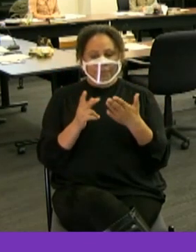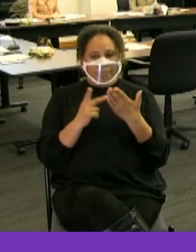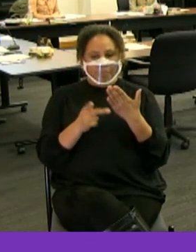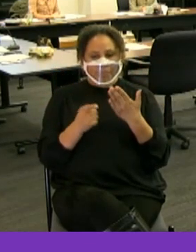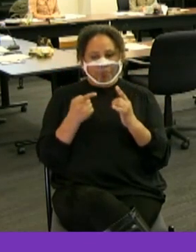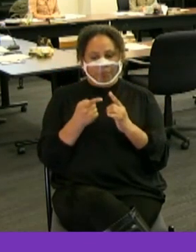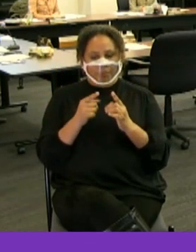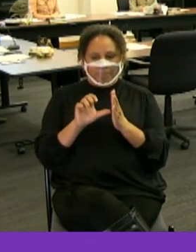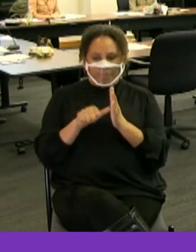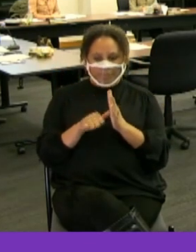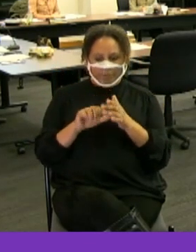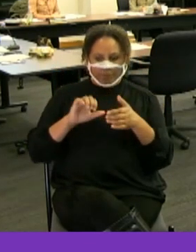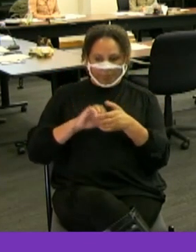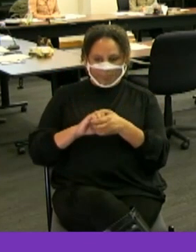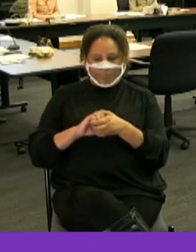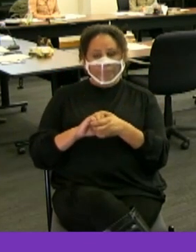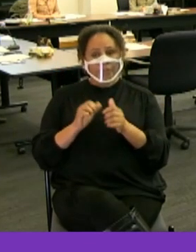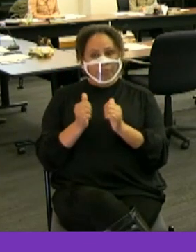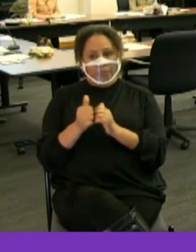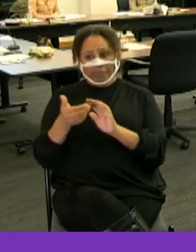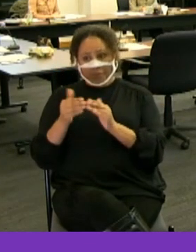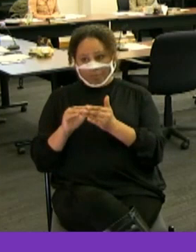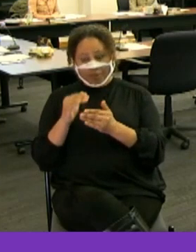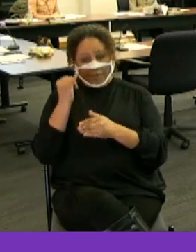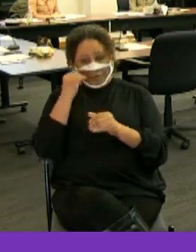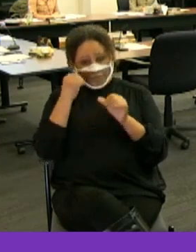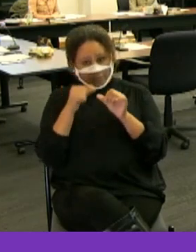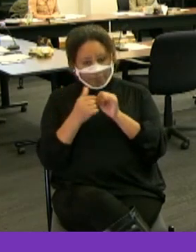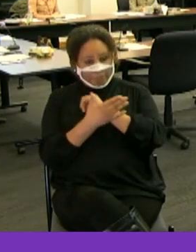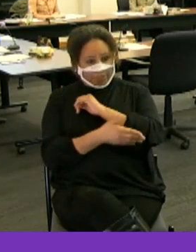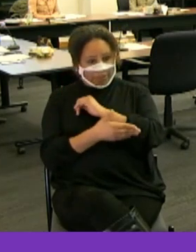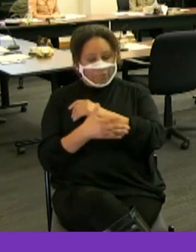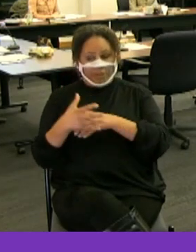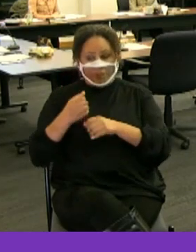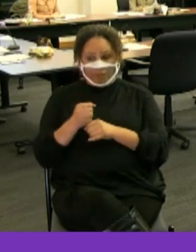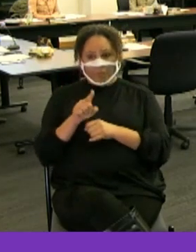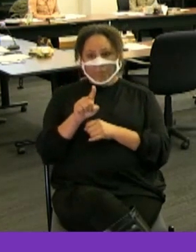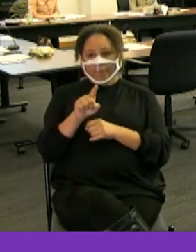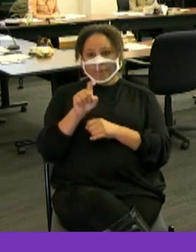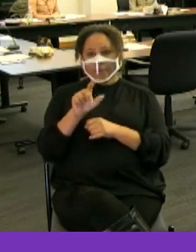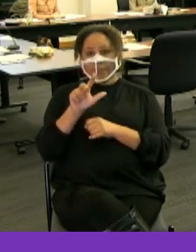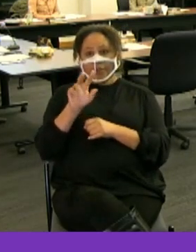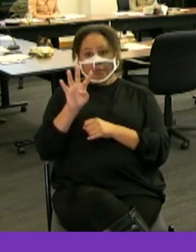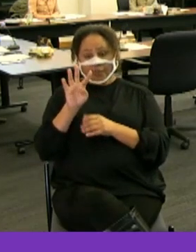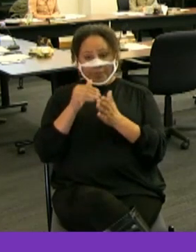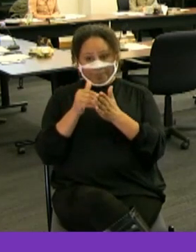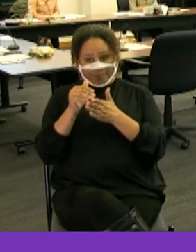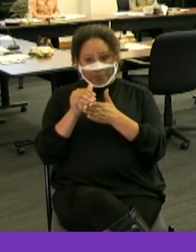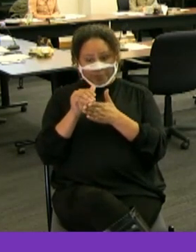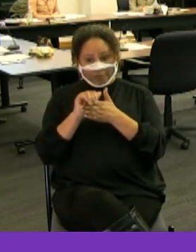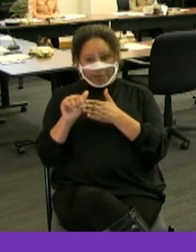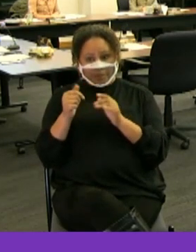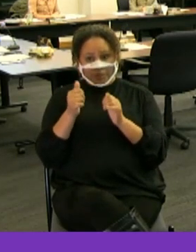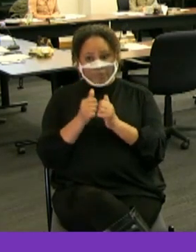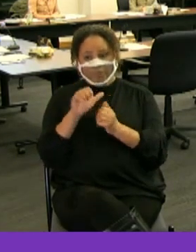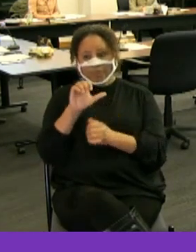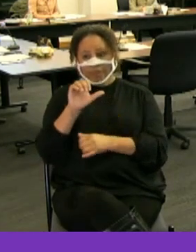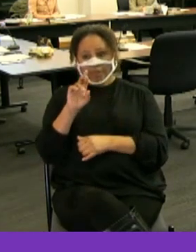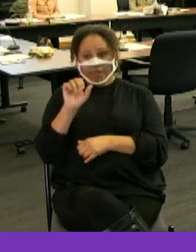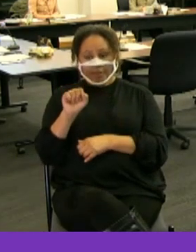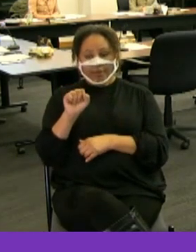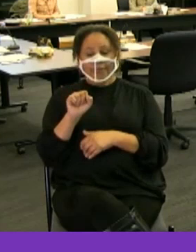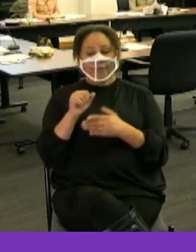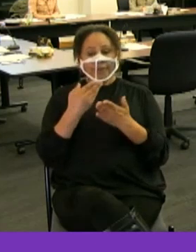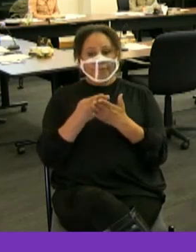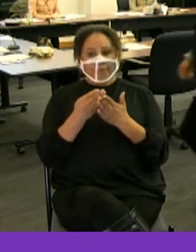meet the needs of our community. If you recall, the county received $134 million in CARES funding with plans to create a strategic vision